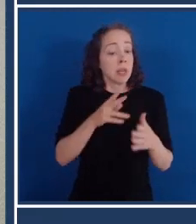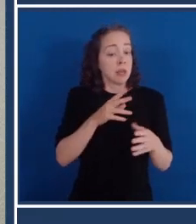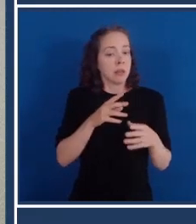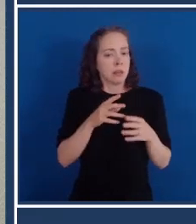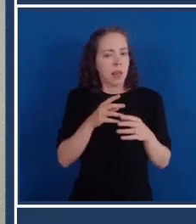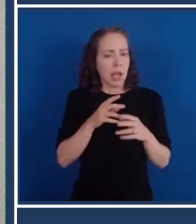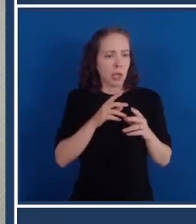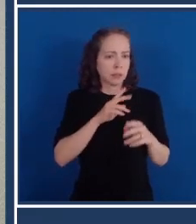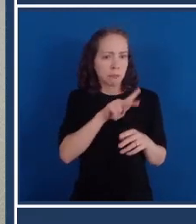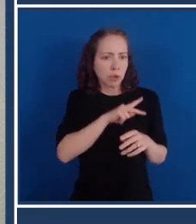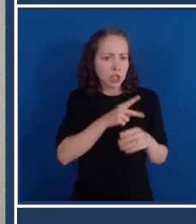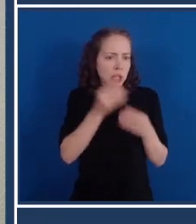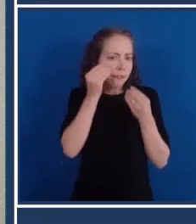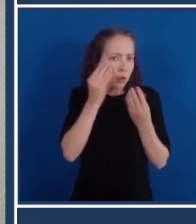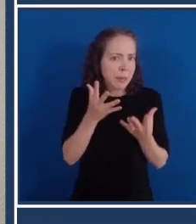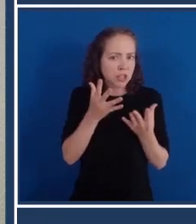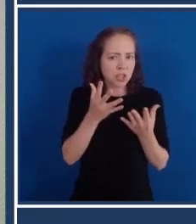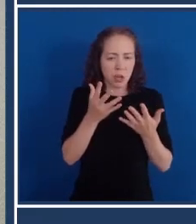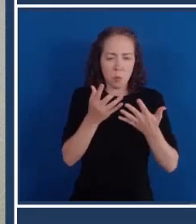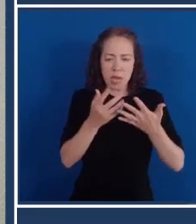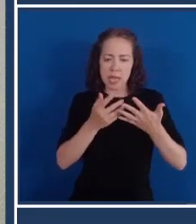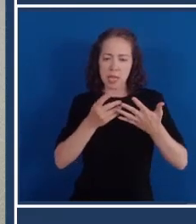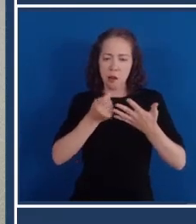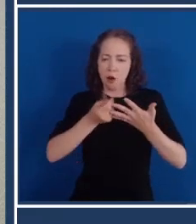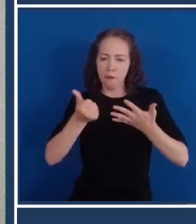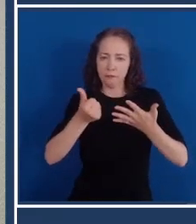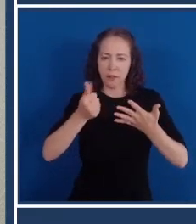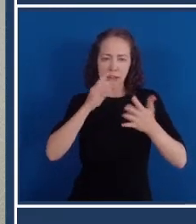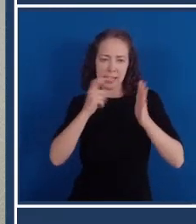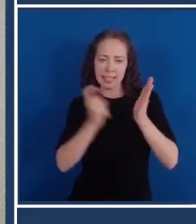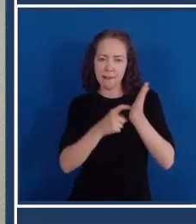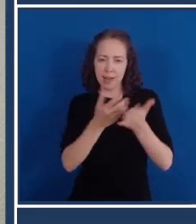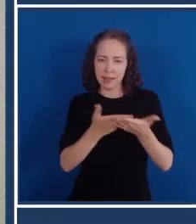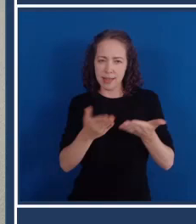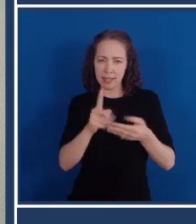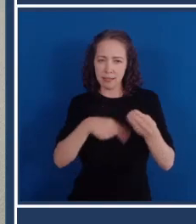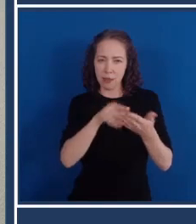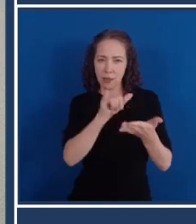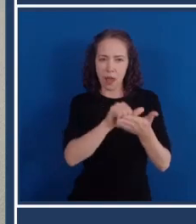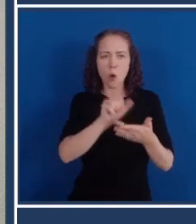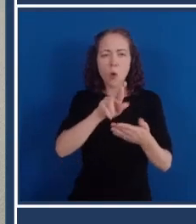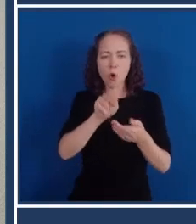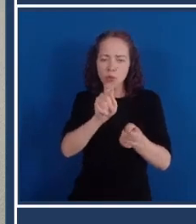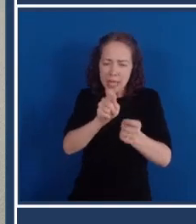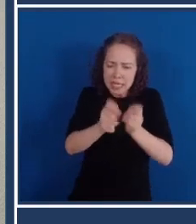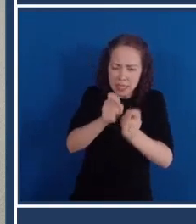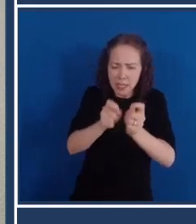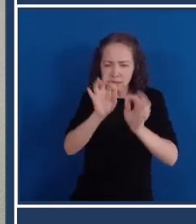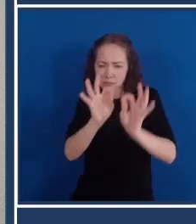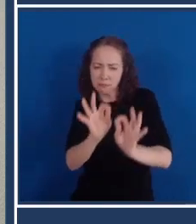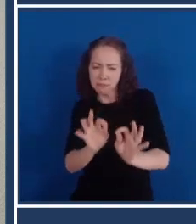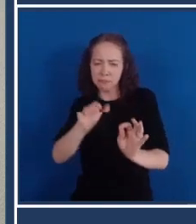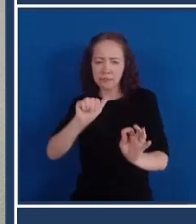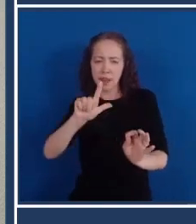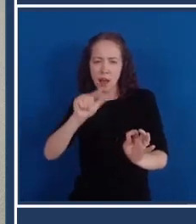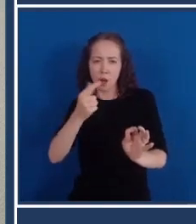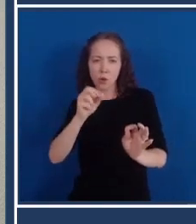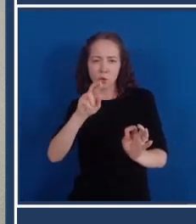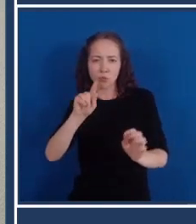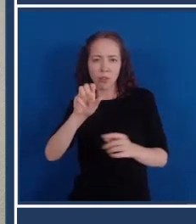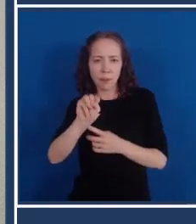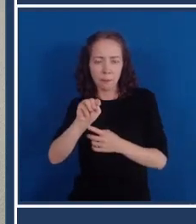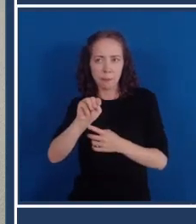finely tuned algorithms to resolve those tensions in a way that gives us more privacy and